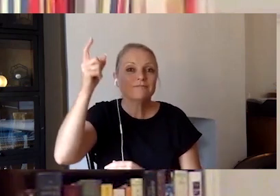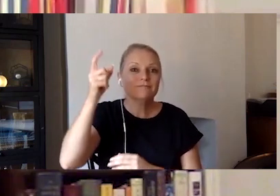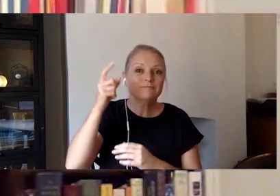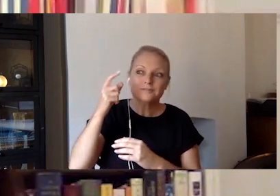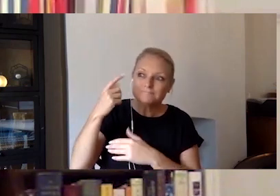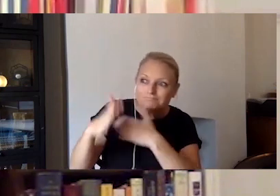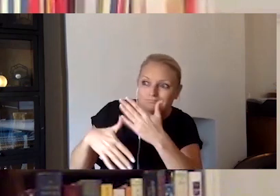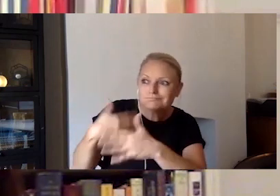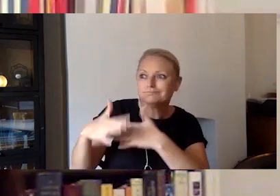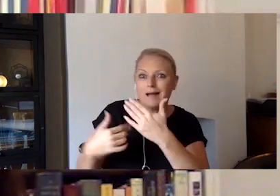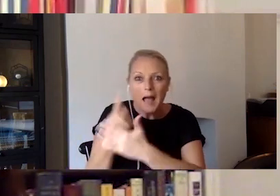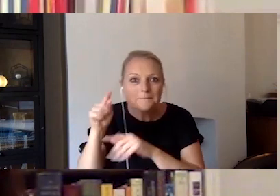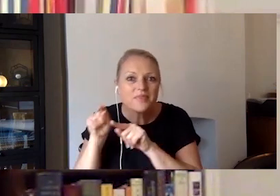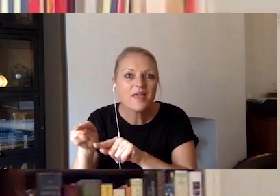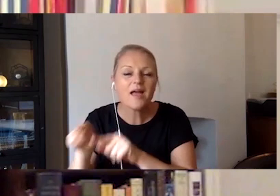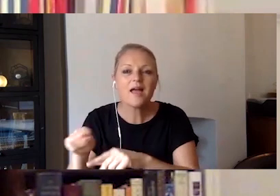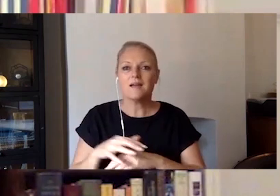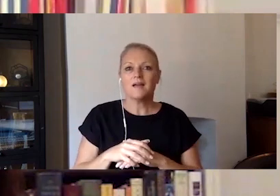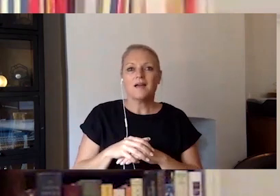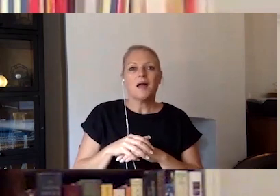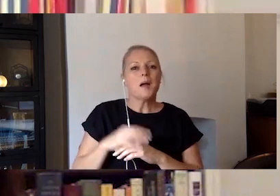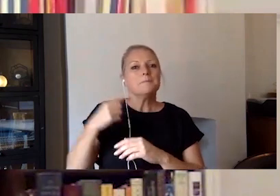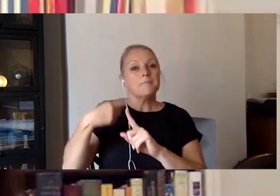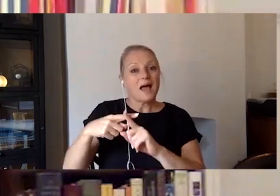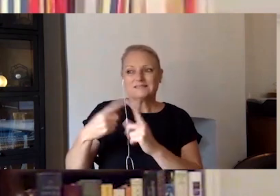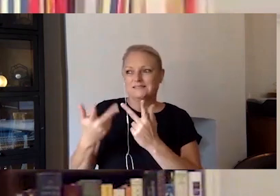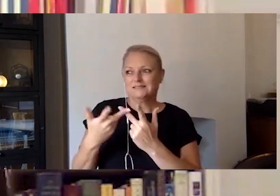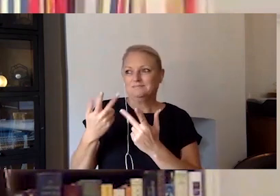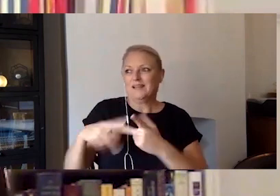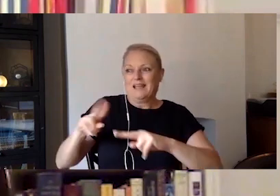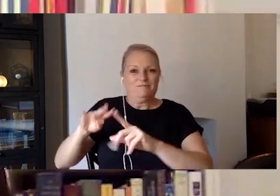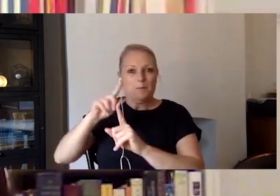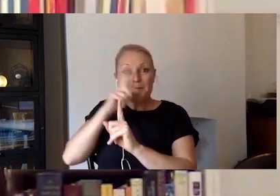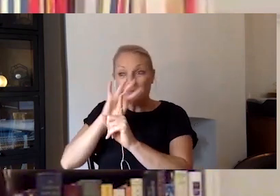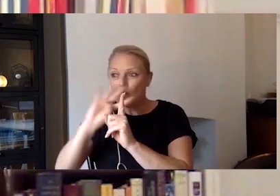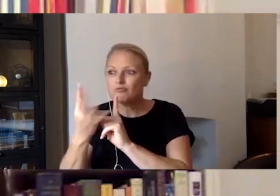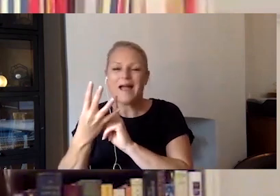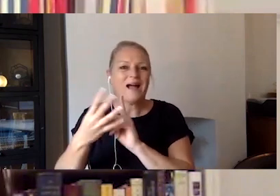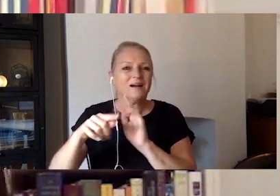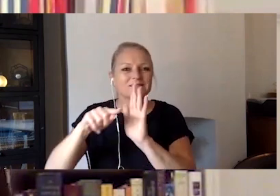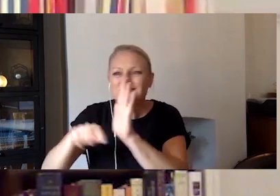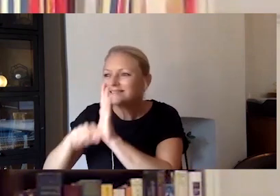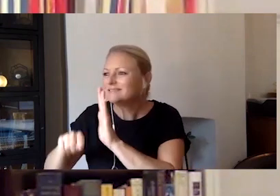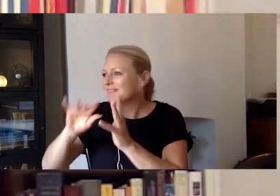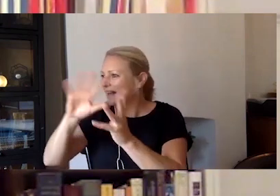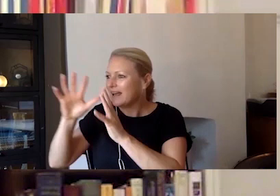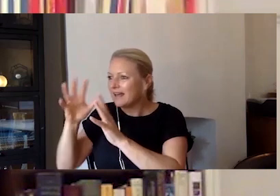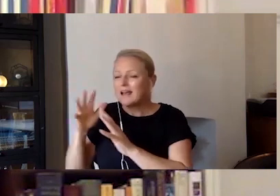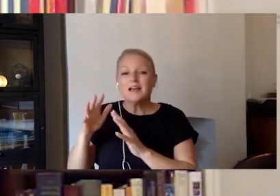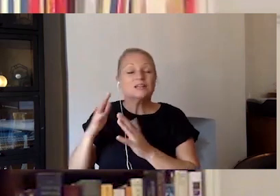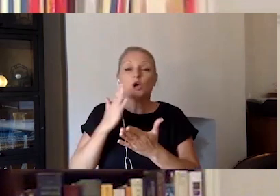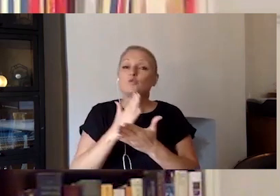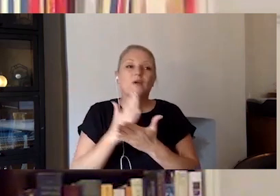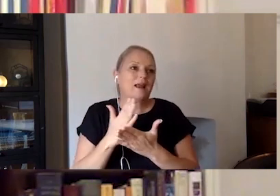cycle of anxiety, uncertainty, and that sense of lack of control. So really be intentional with where you direct your